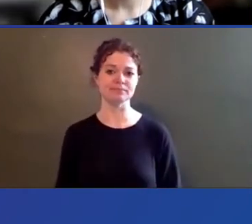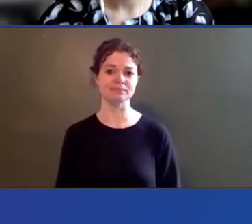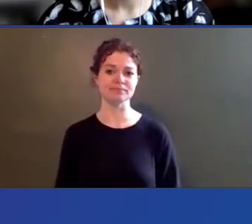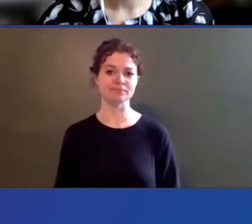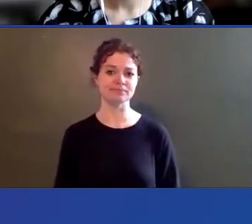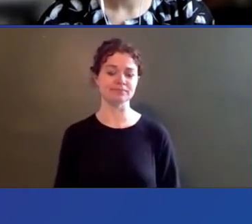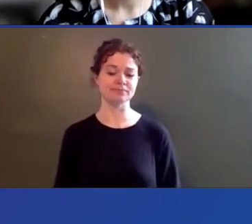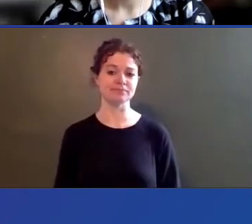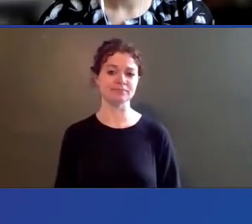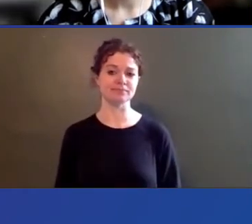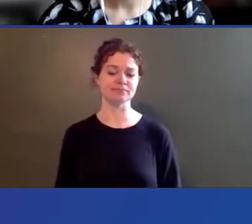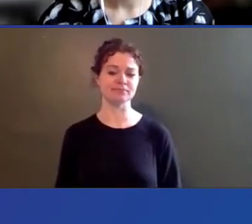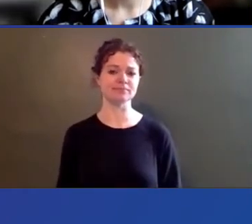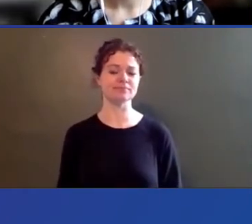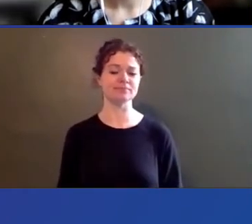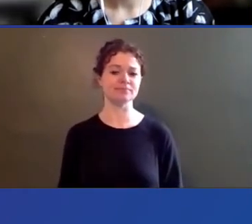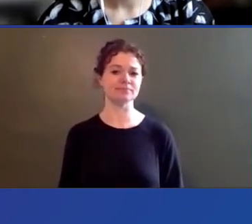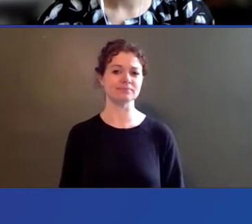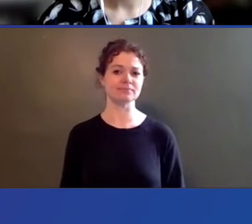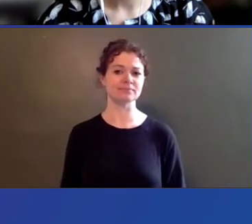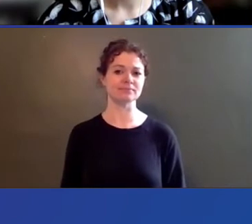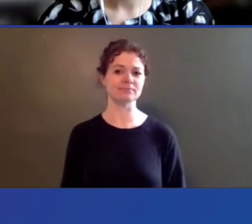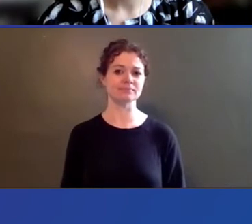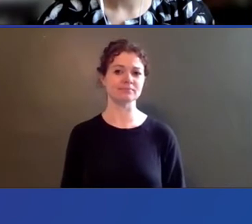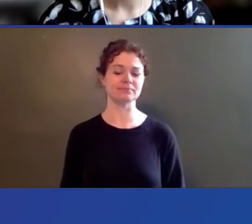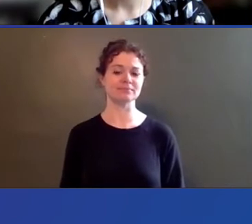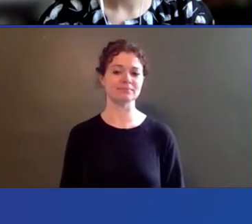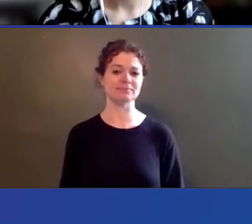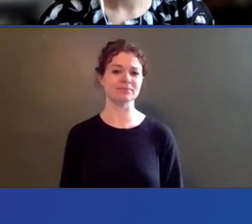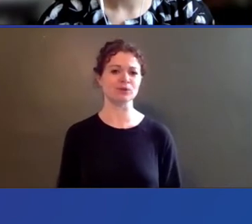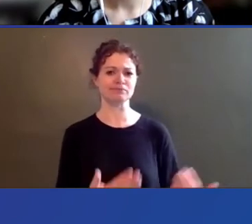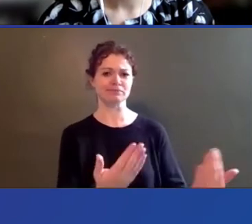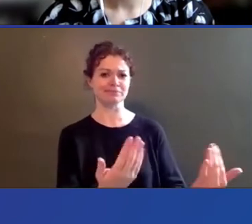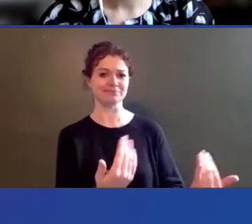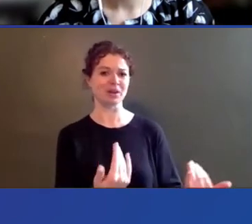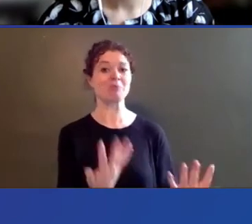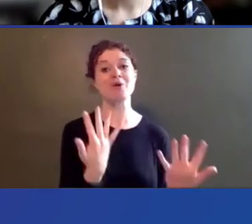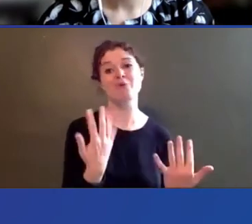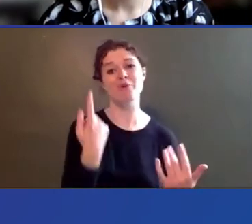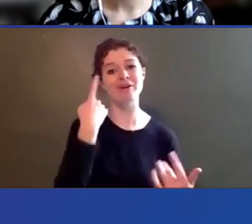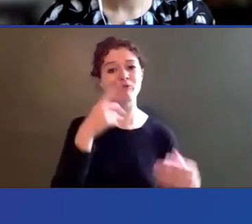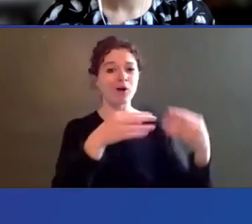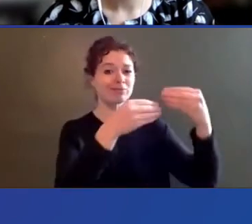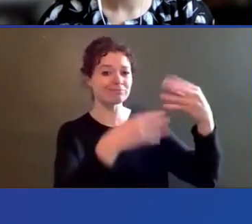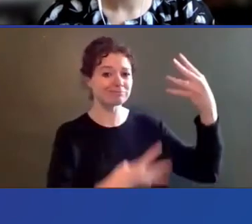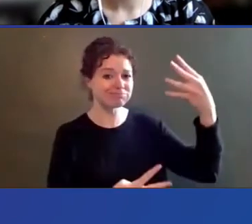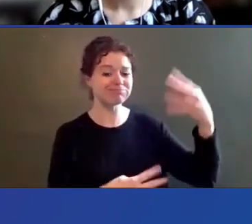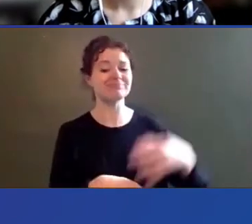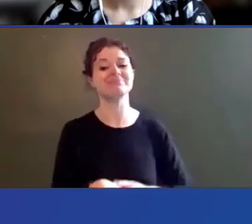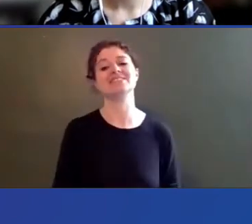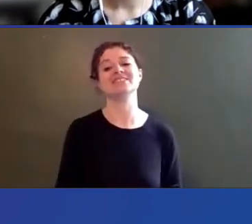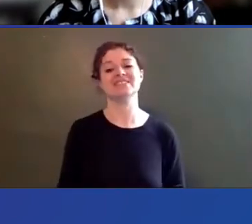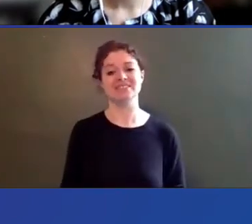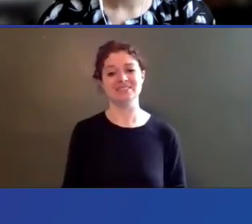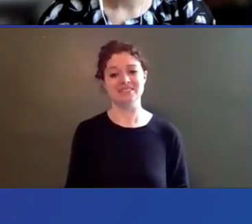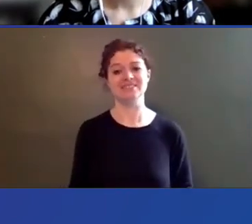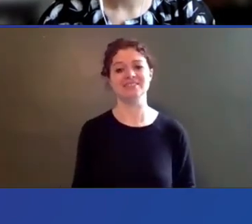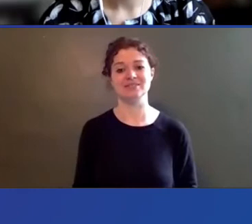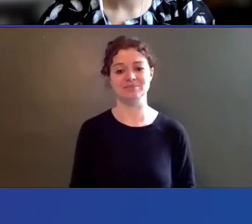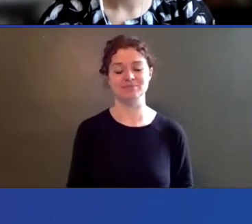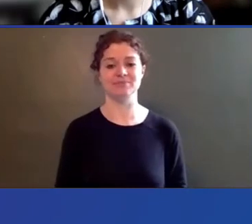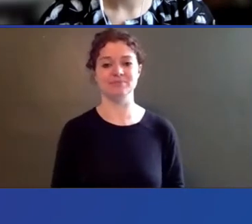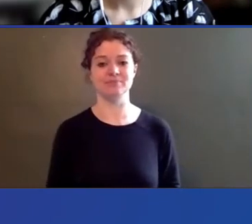One thought I had, and just get me those questions as you can. Our wonderful staff, our Dance